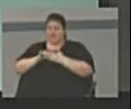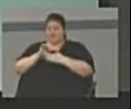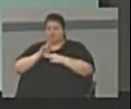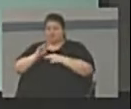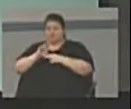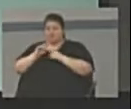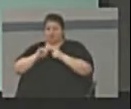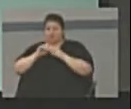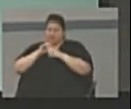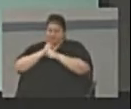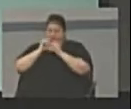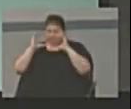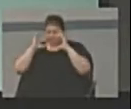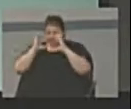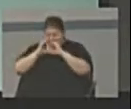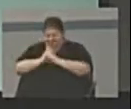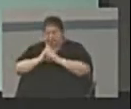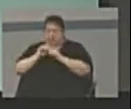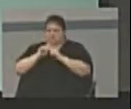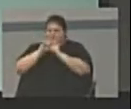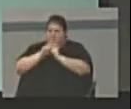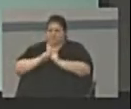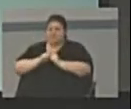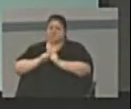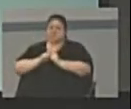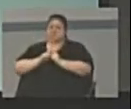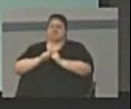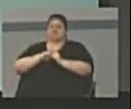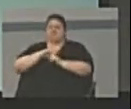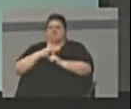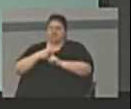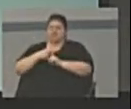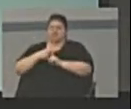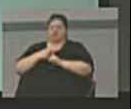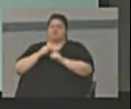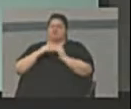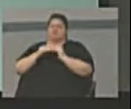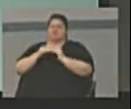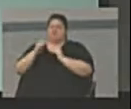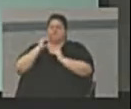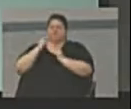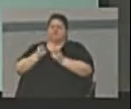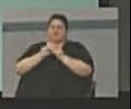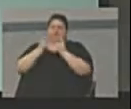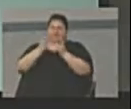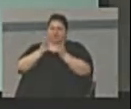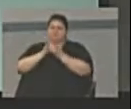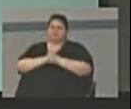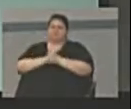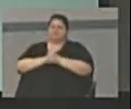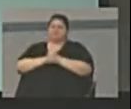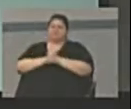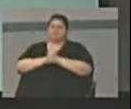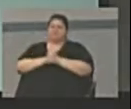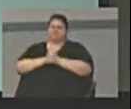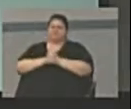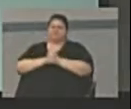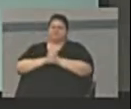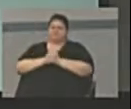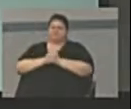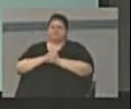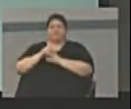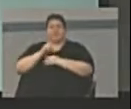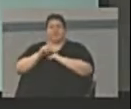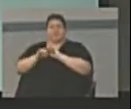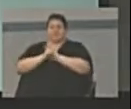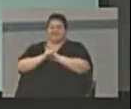the specific parcel level or intersection level for recommendations. It